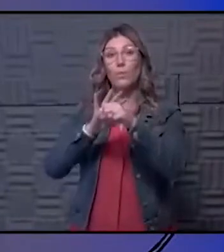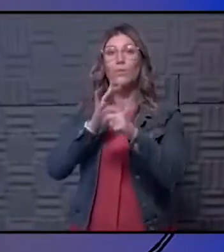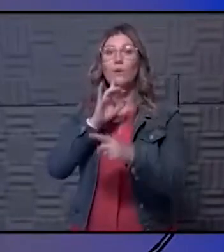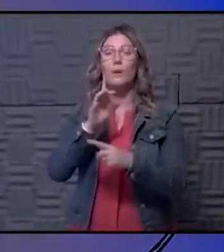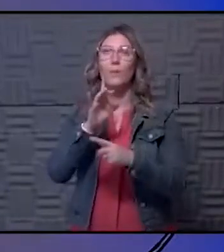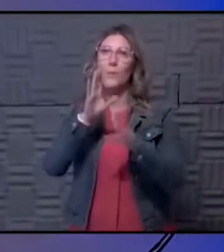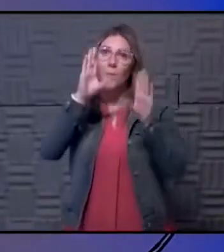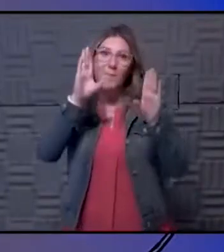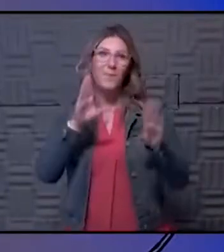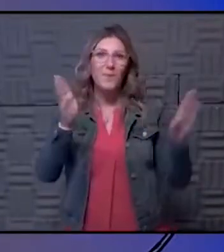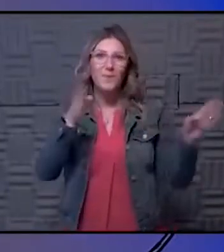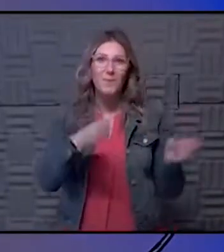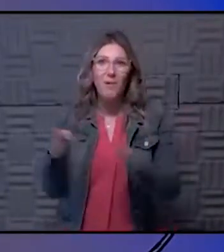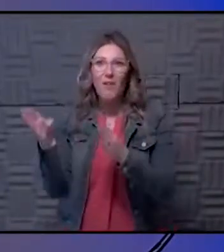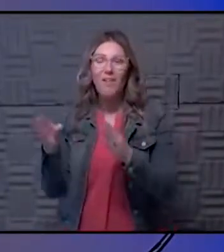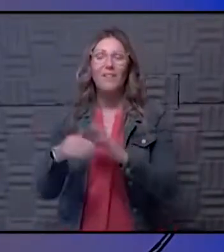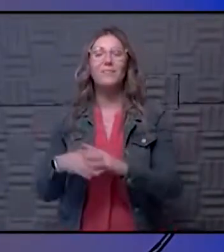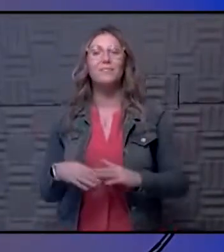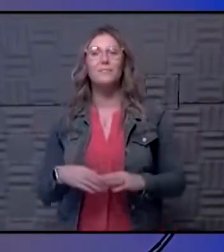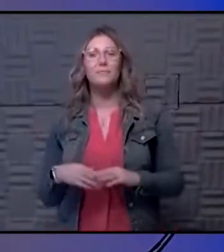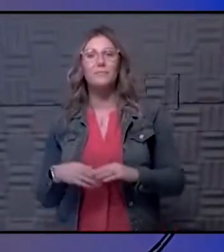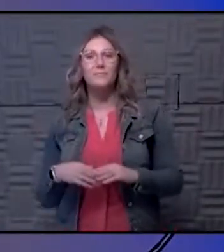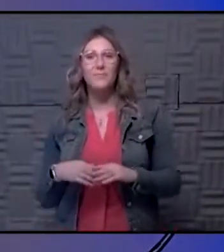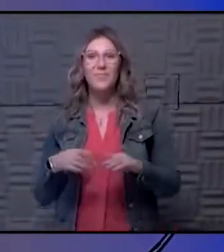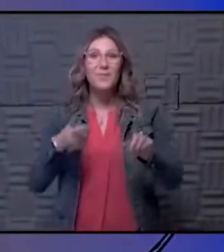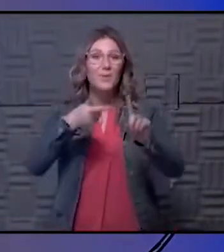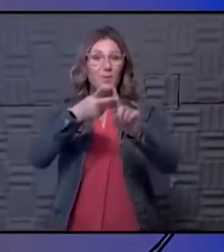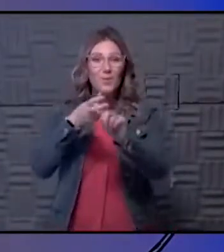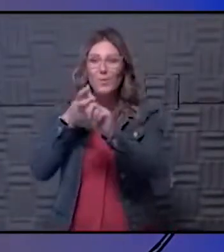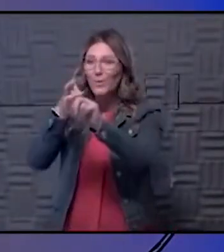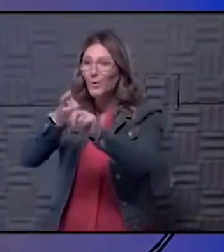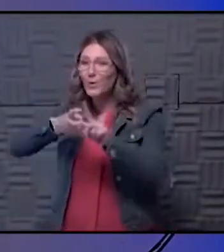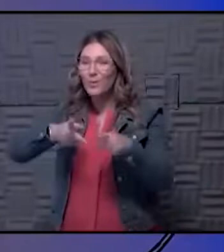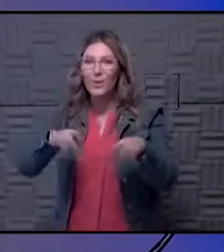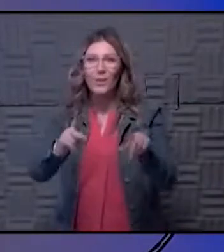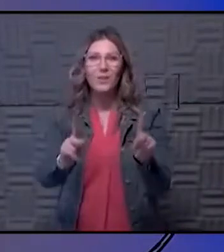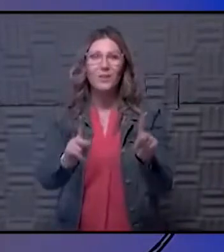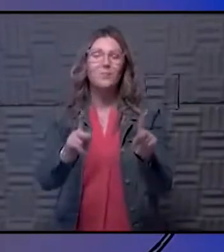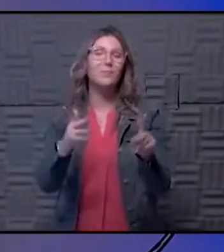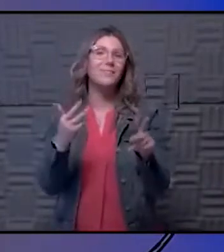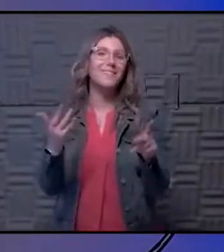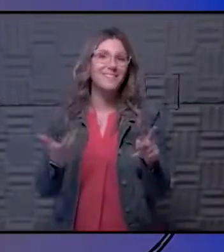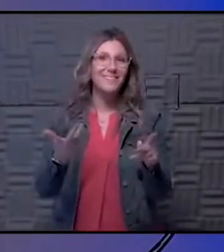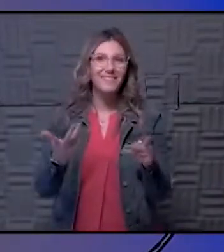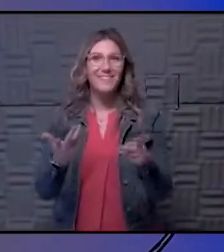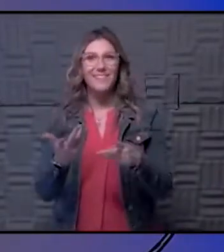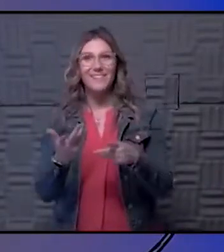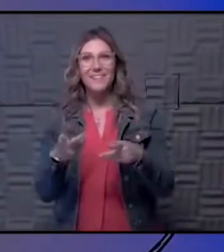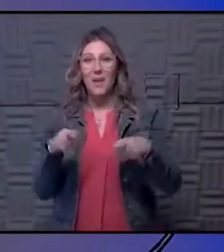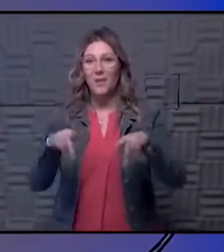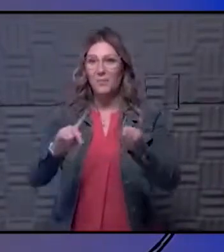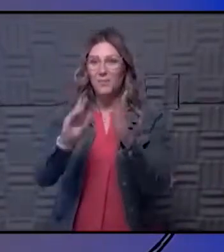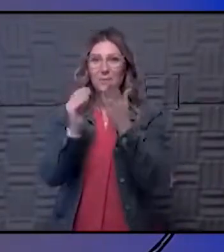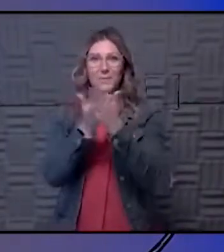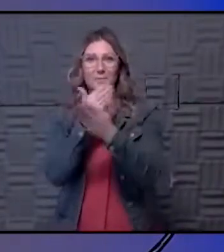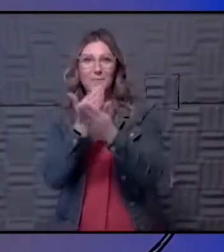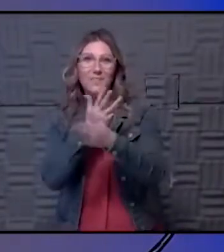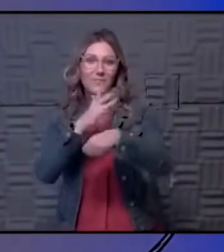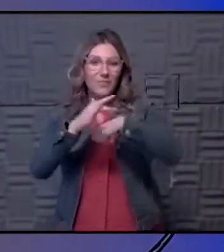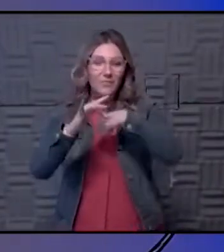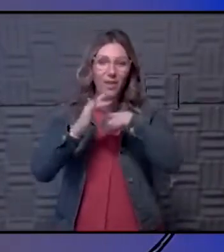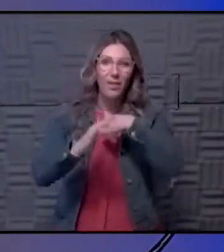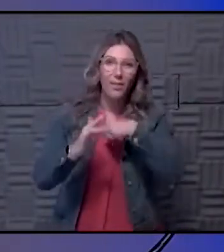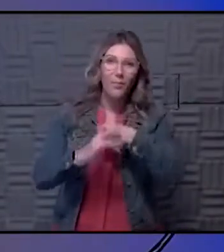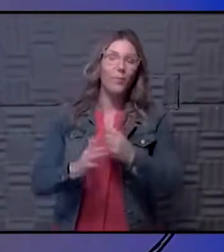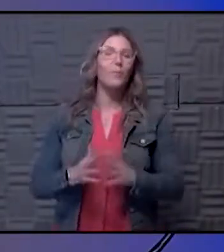of great plans, and we had recruiting opportunities and new opportunities that we were making available,